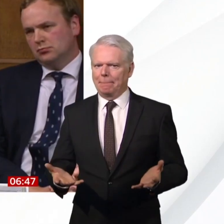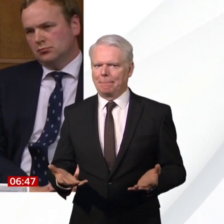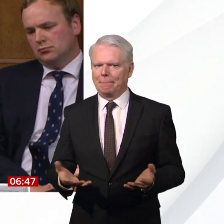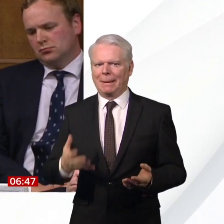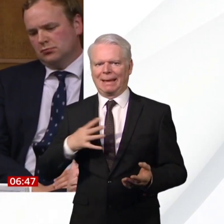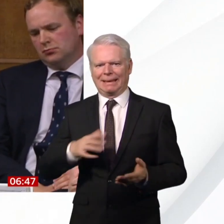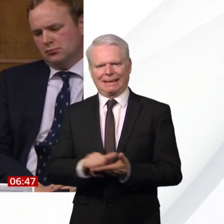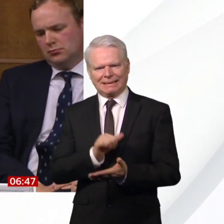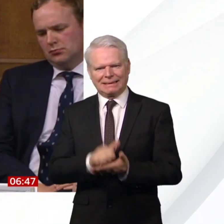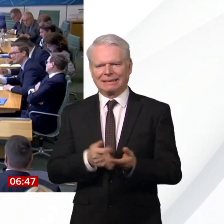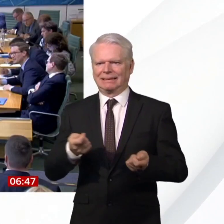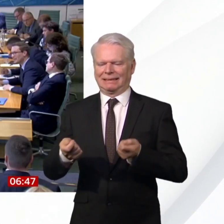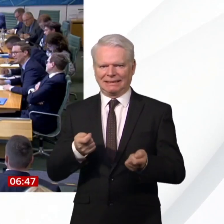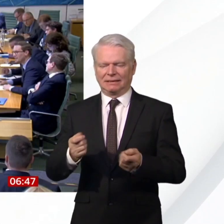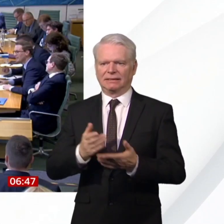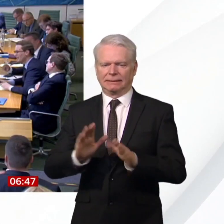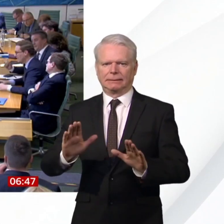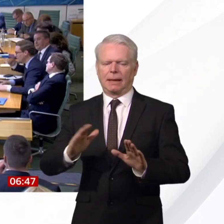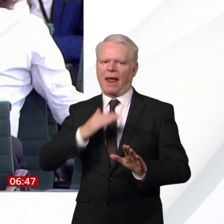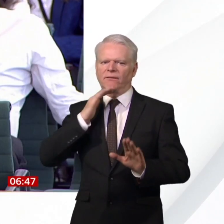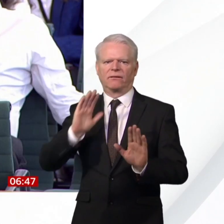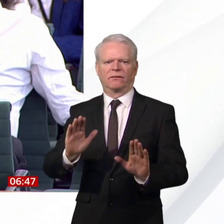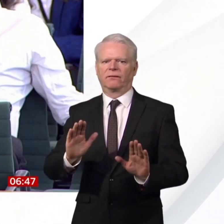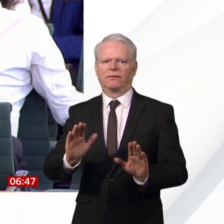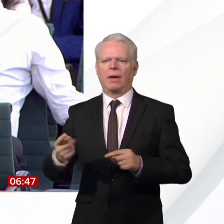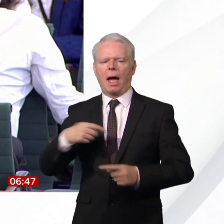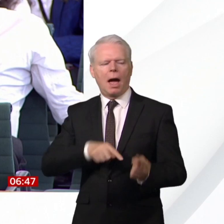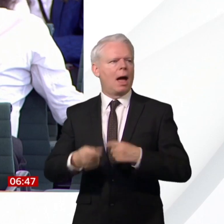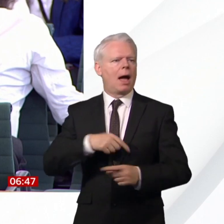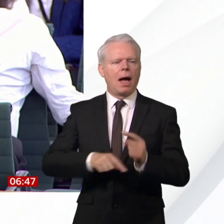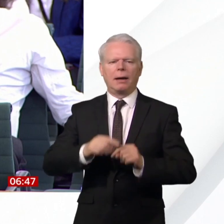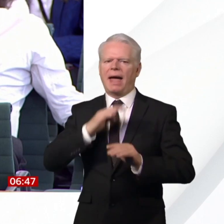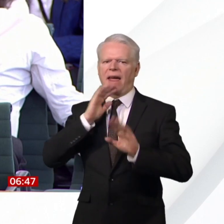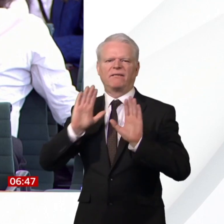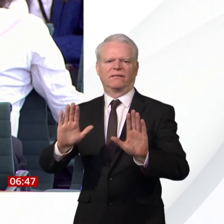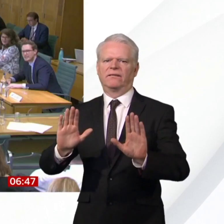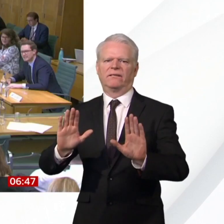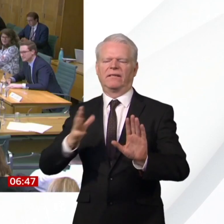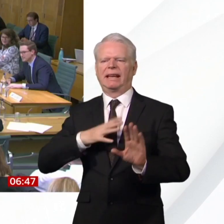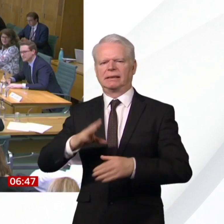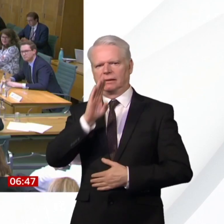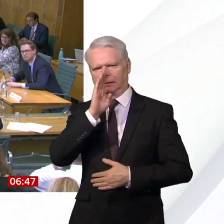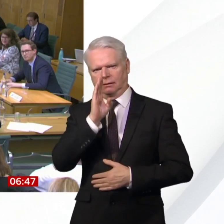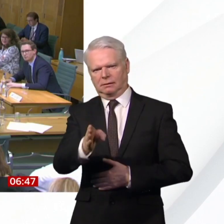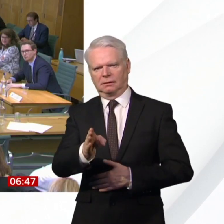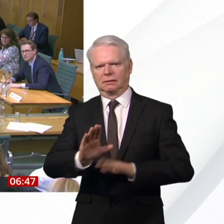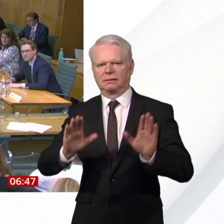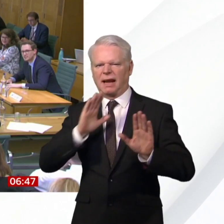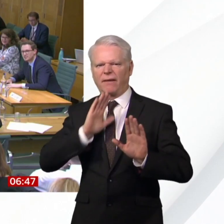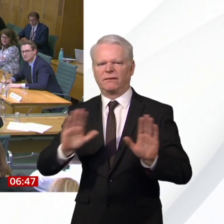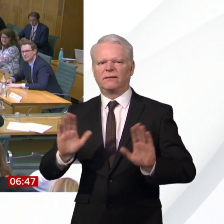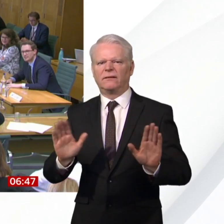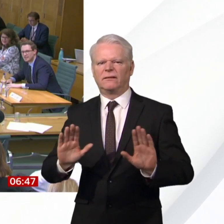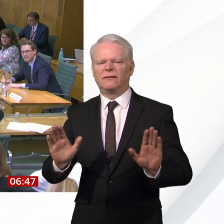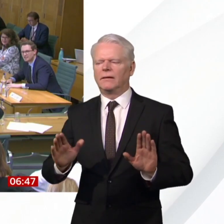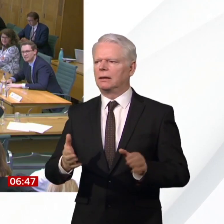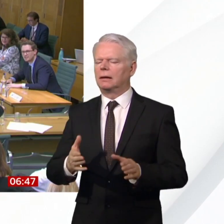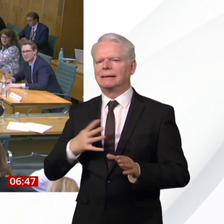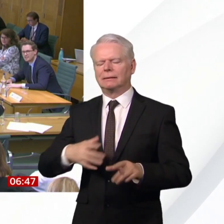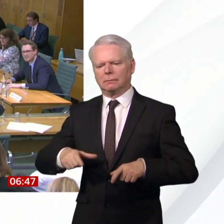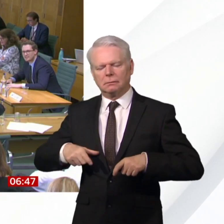enough is enough. The Prime Minister tried to carry on as usual. It's being reported that there's